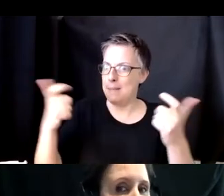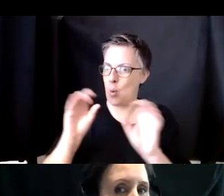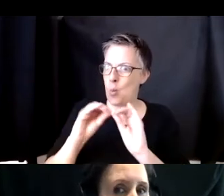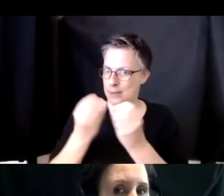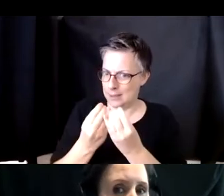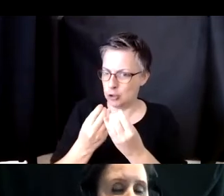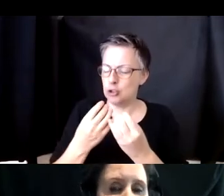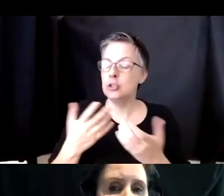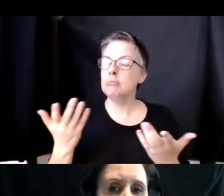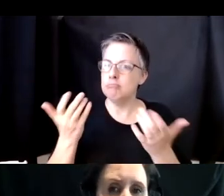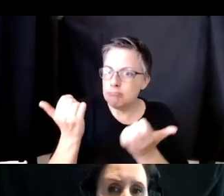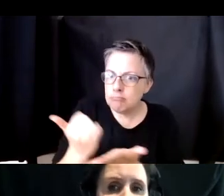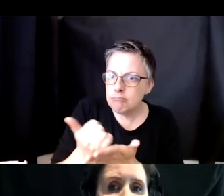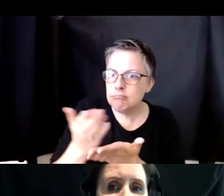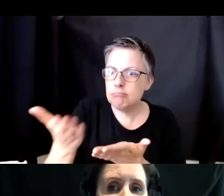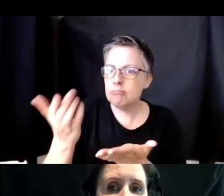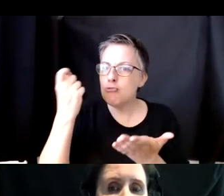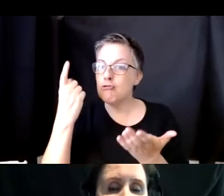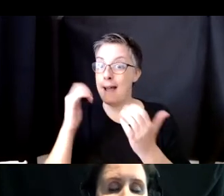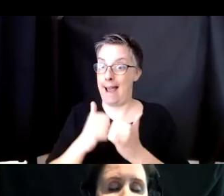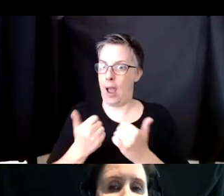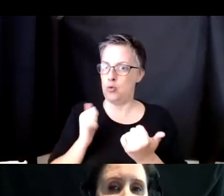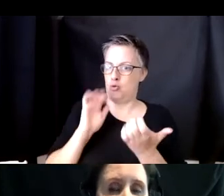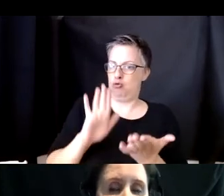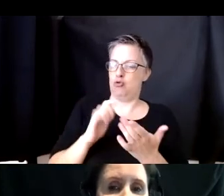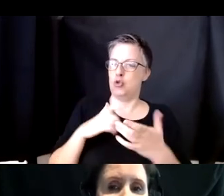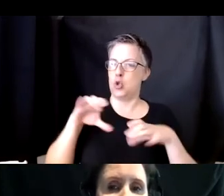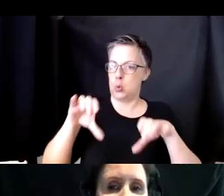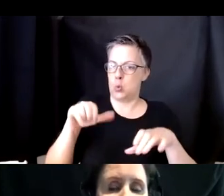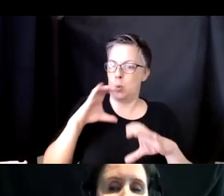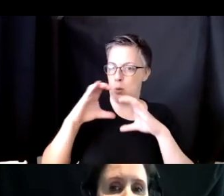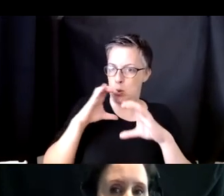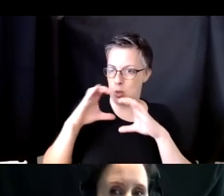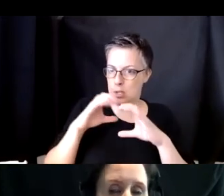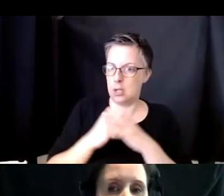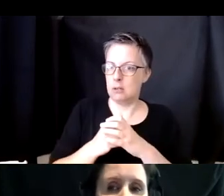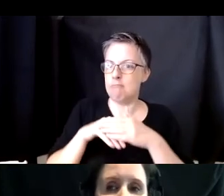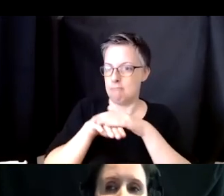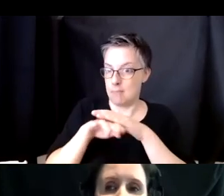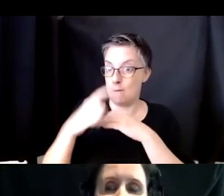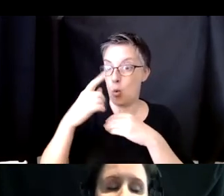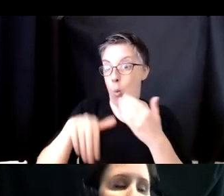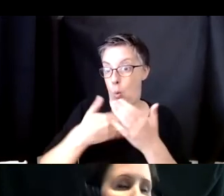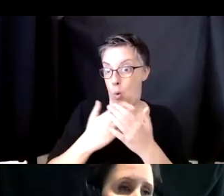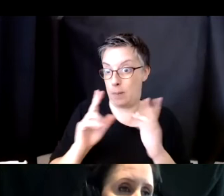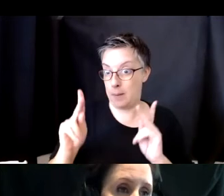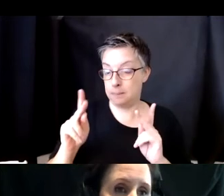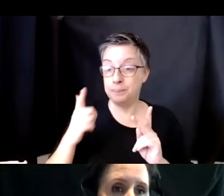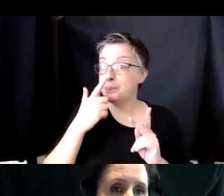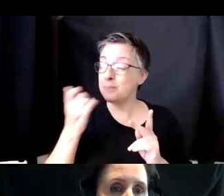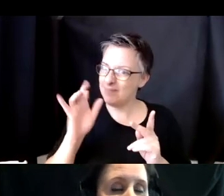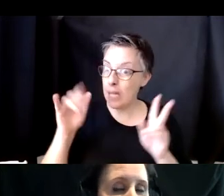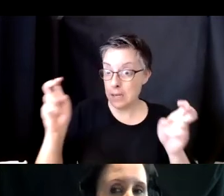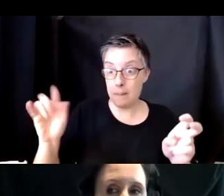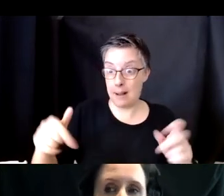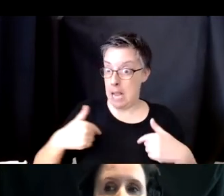and understanding and addressing how to do communication access for all people. It's a topic that even